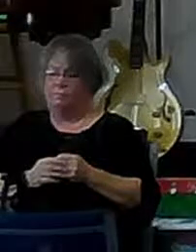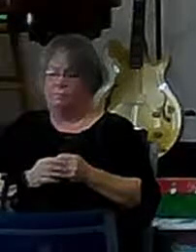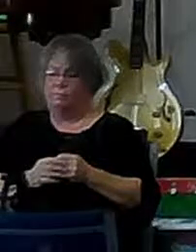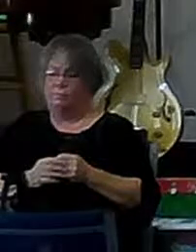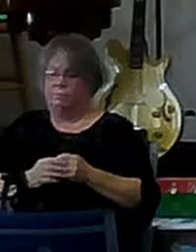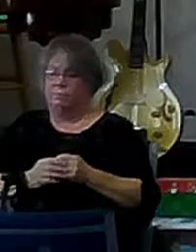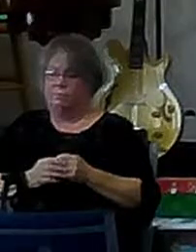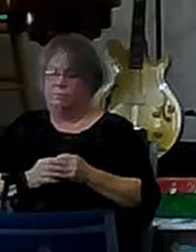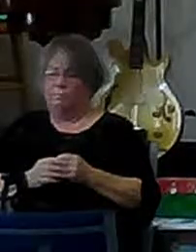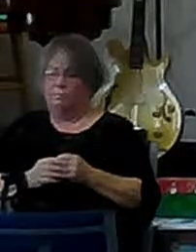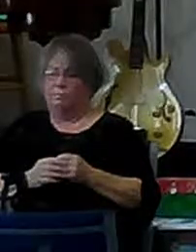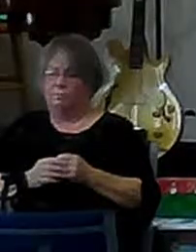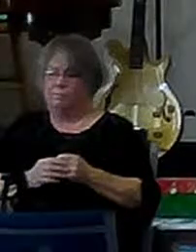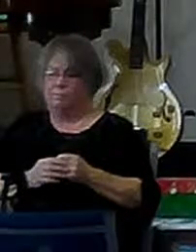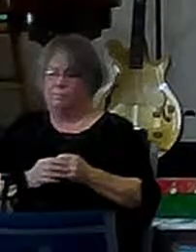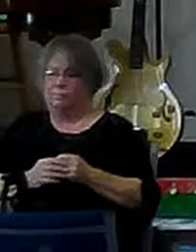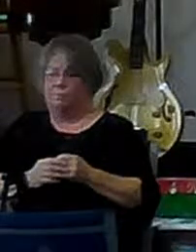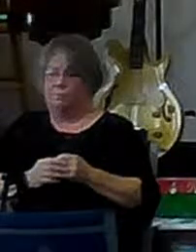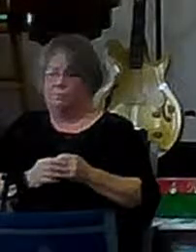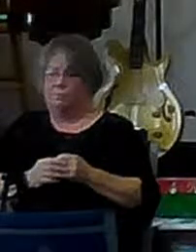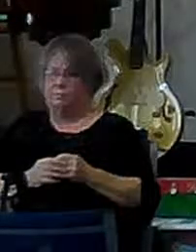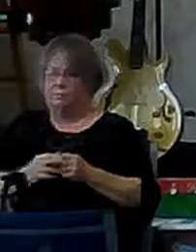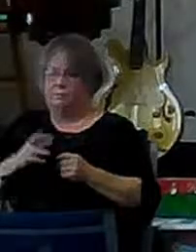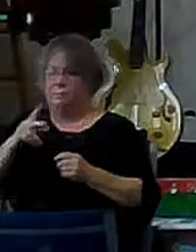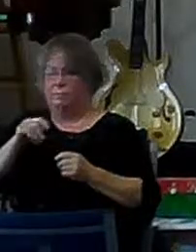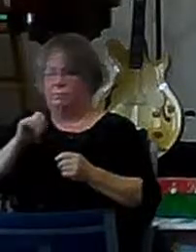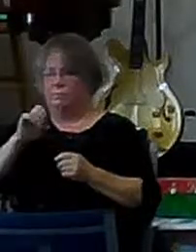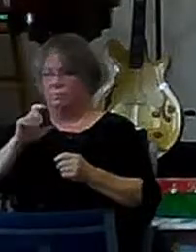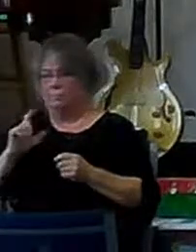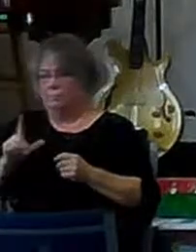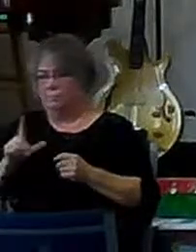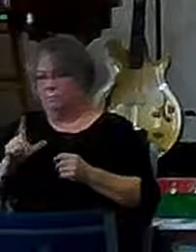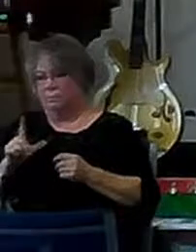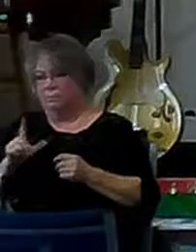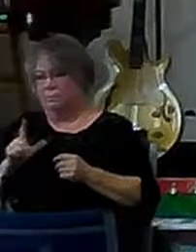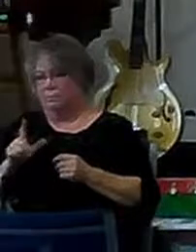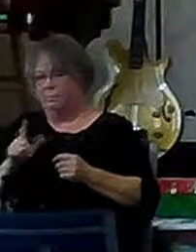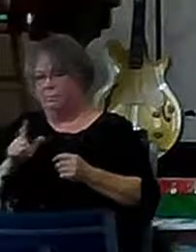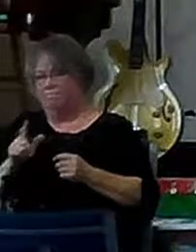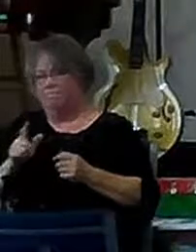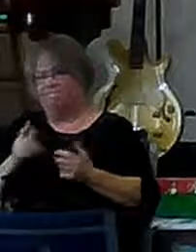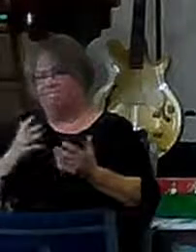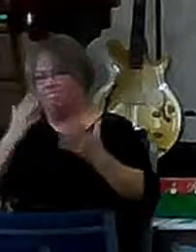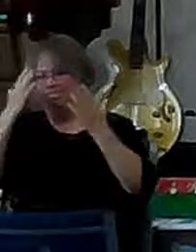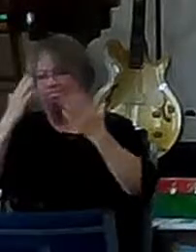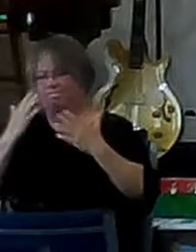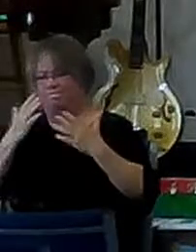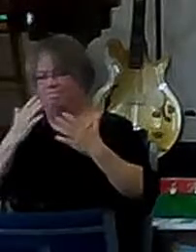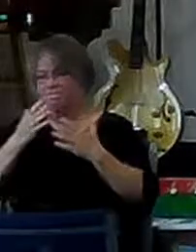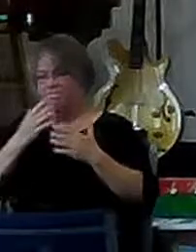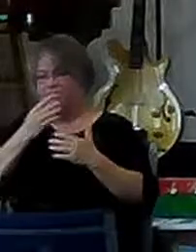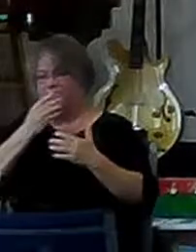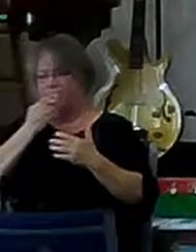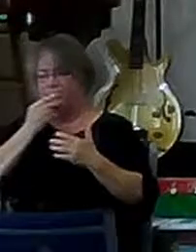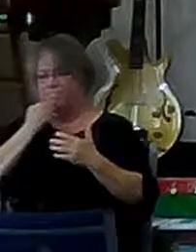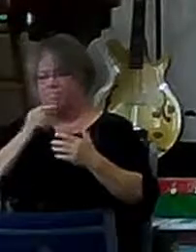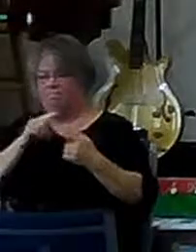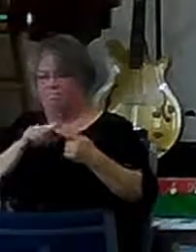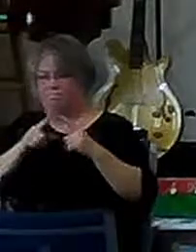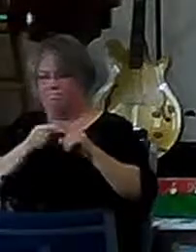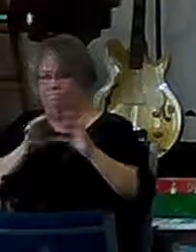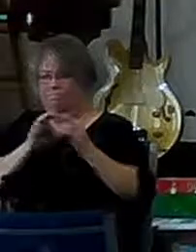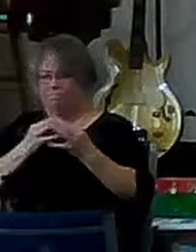word anathema. You could actually translate it that way because we do, that word comes into